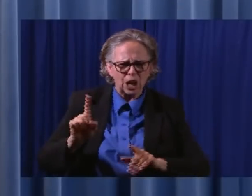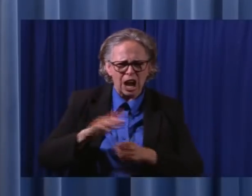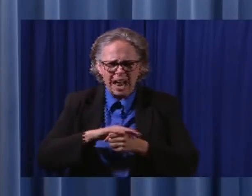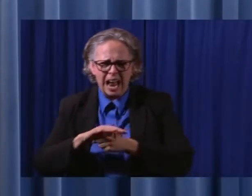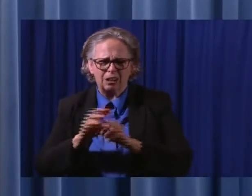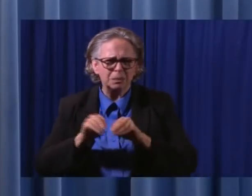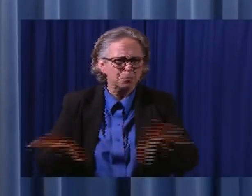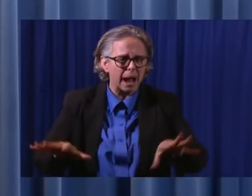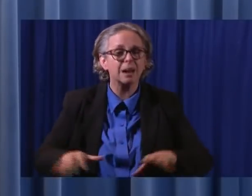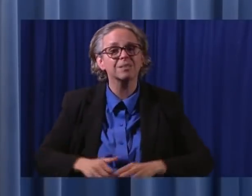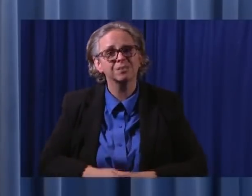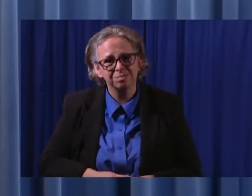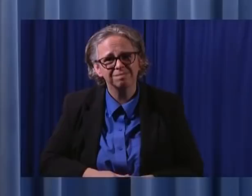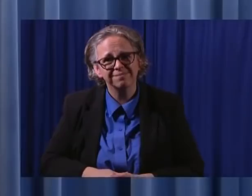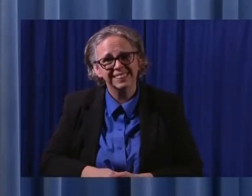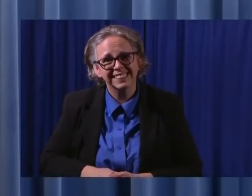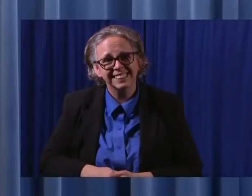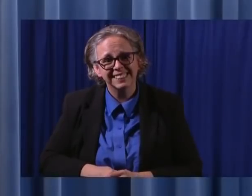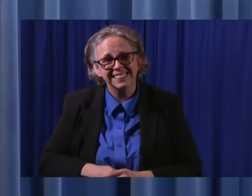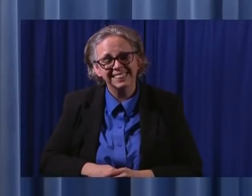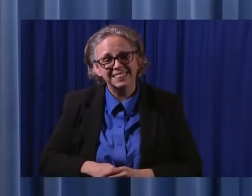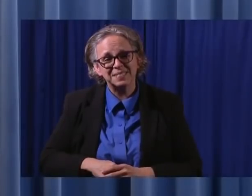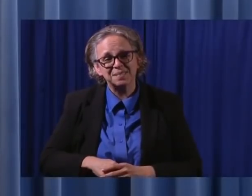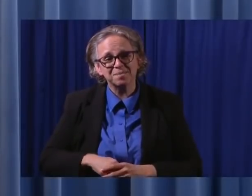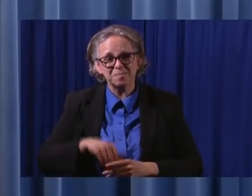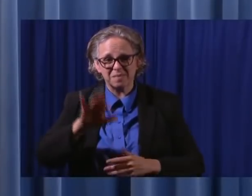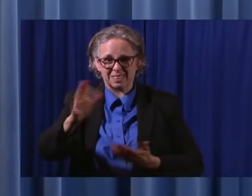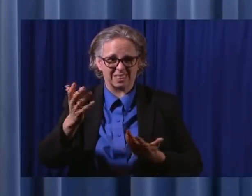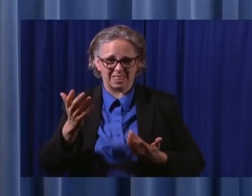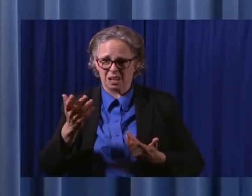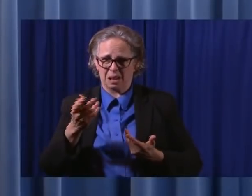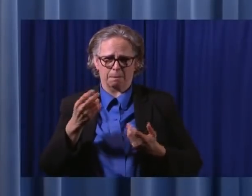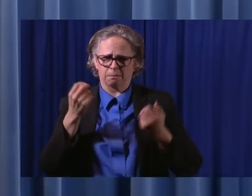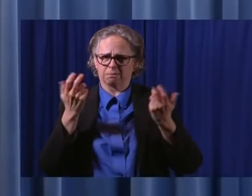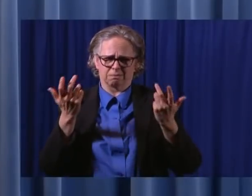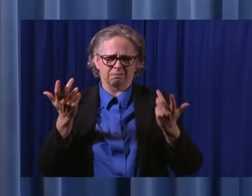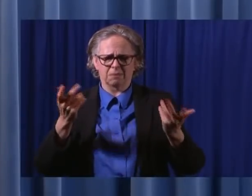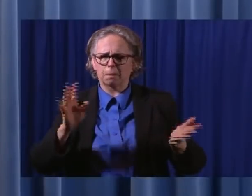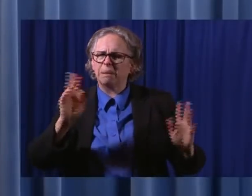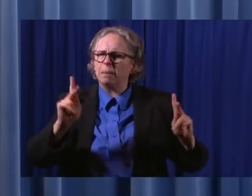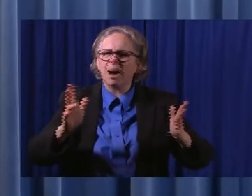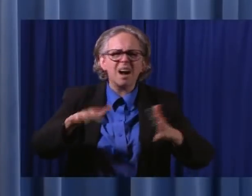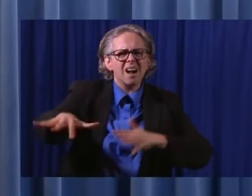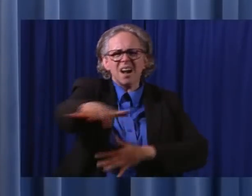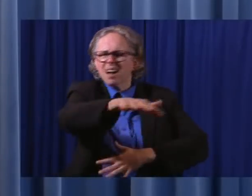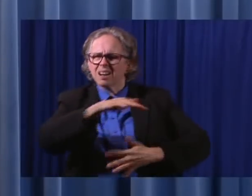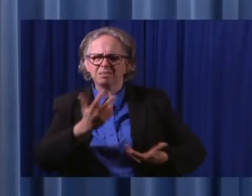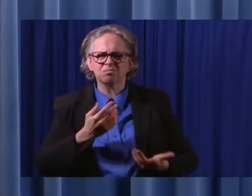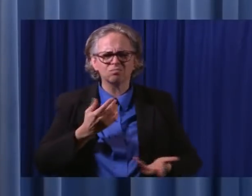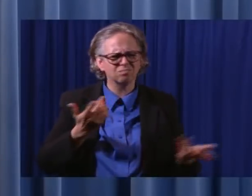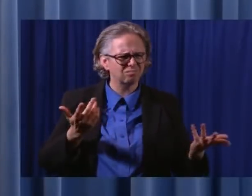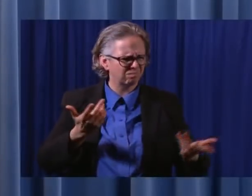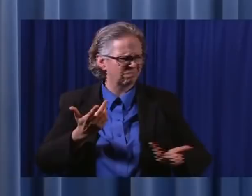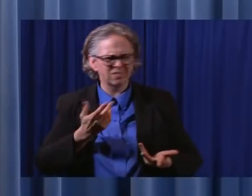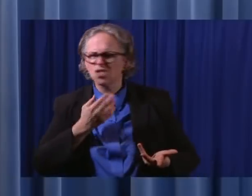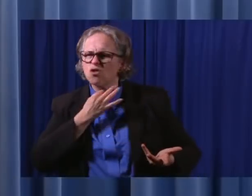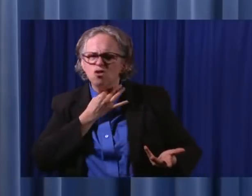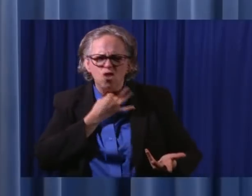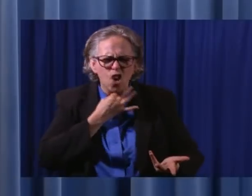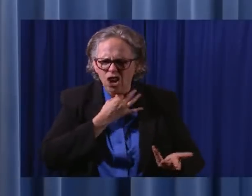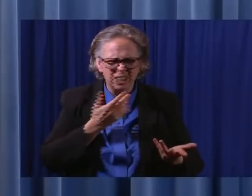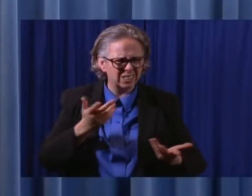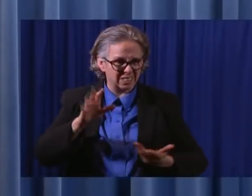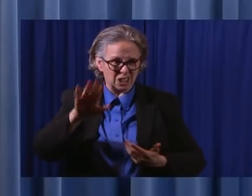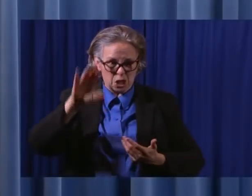about it, that some people think, and are wondering at least, if the increased cases that we are seeing is